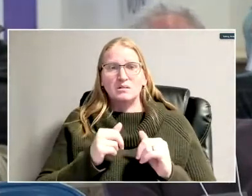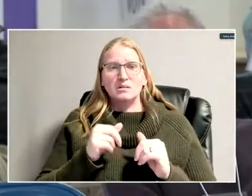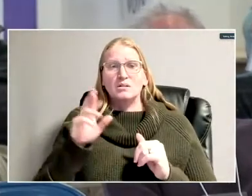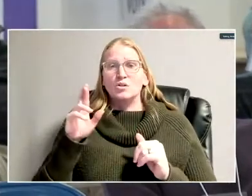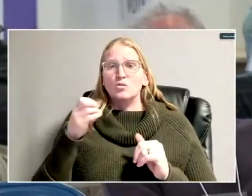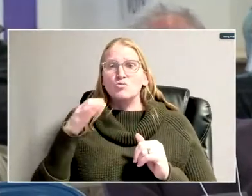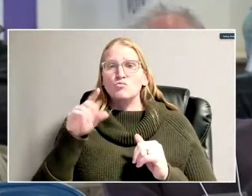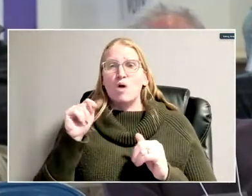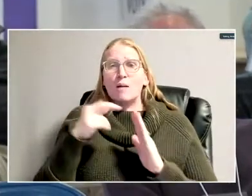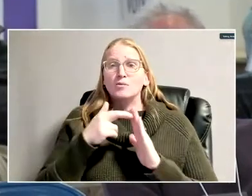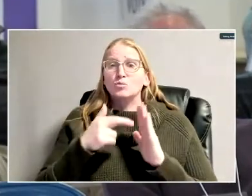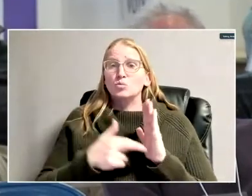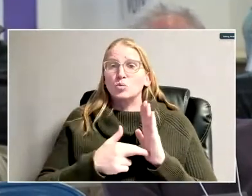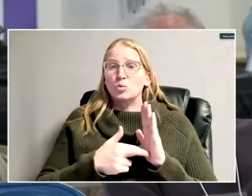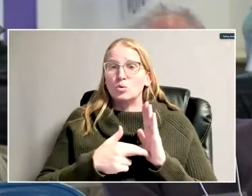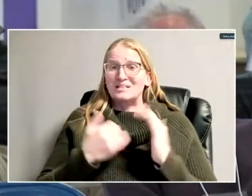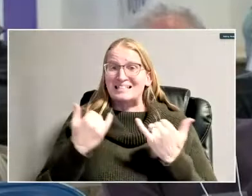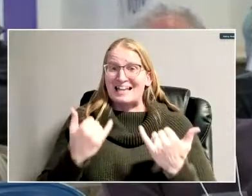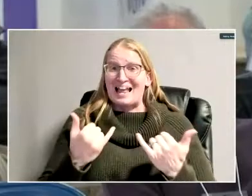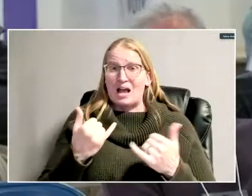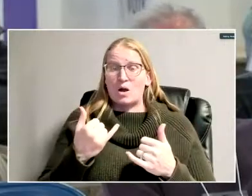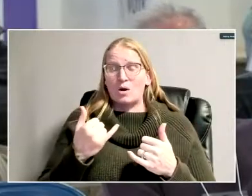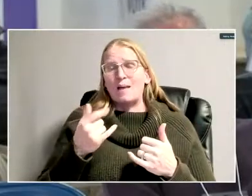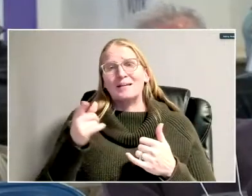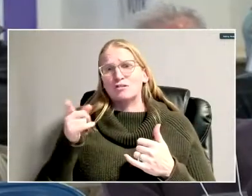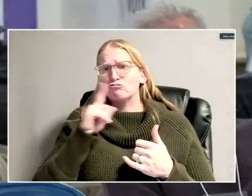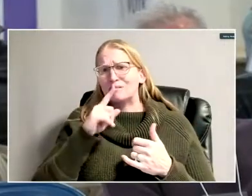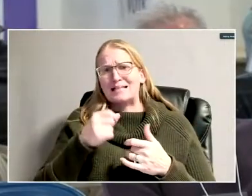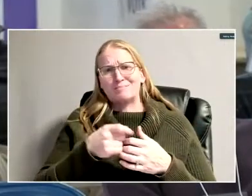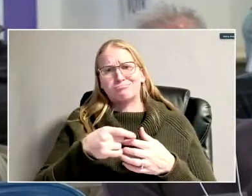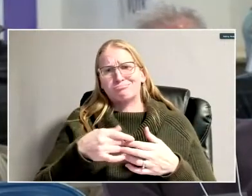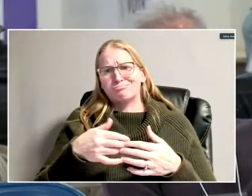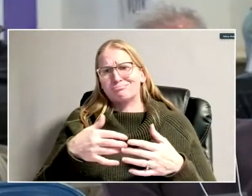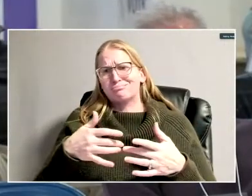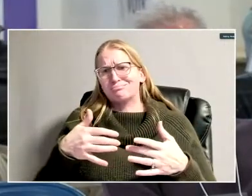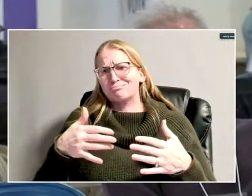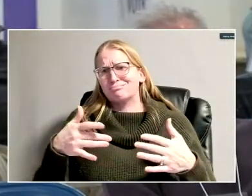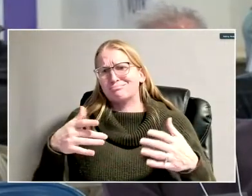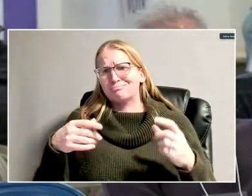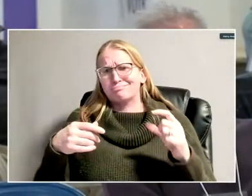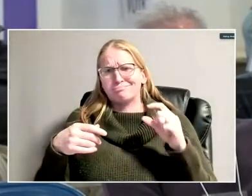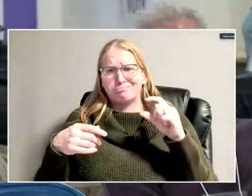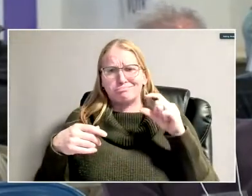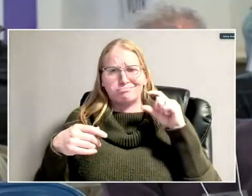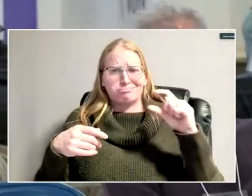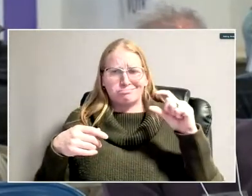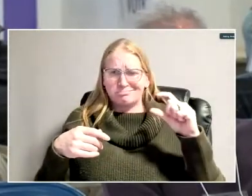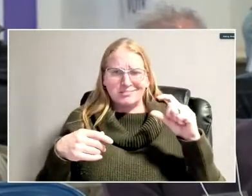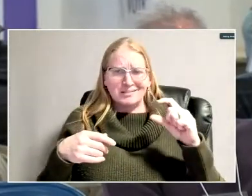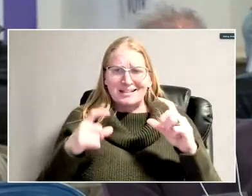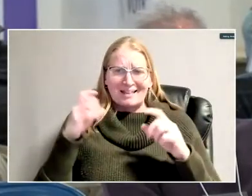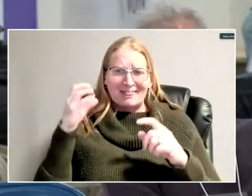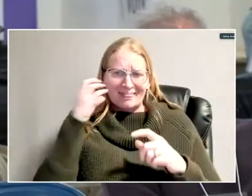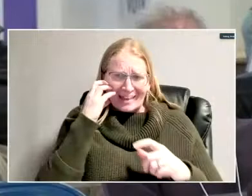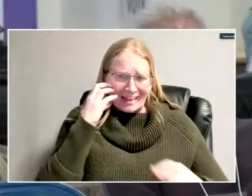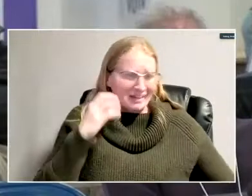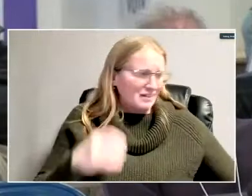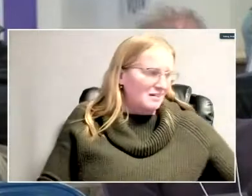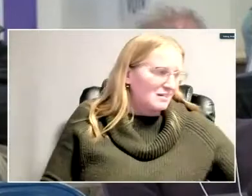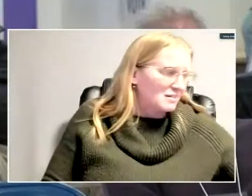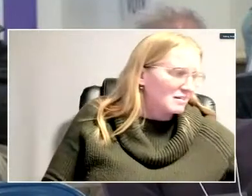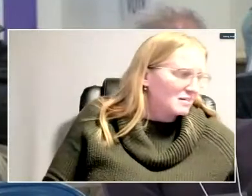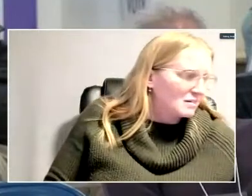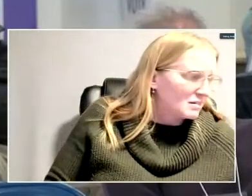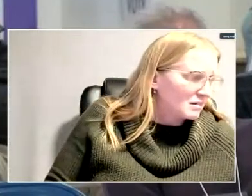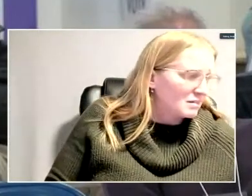to several hundred Pages if you buy one at everyone's books you can also get a practical guide which